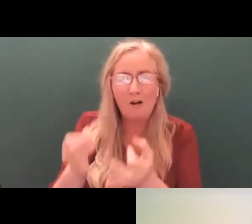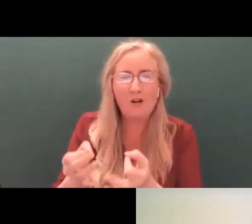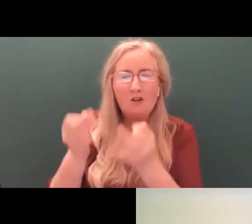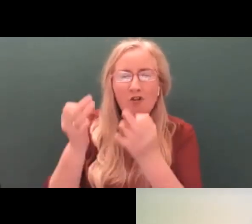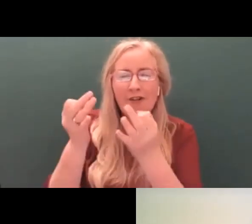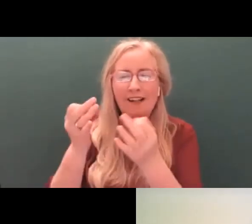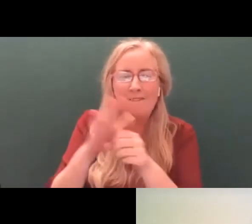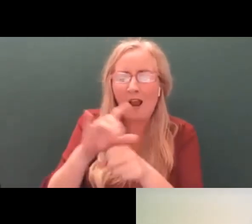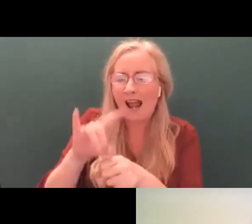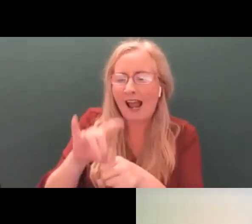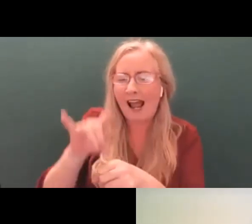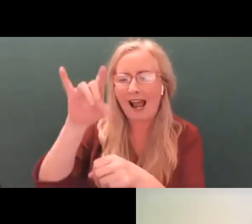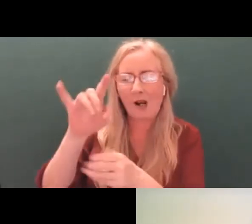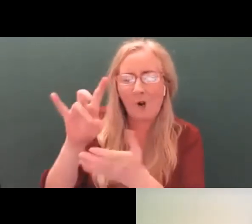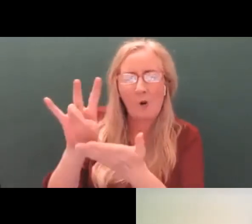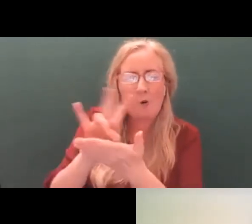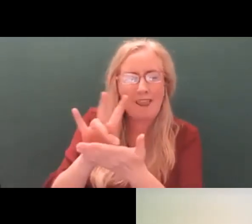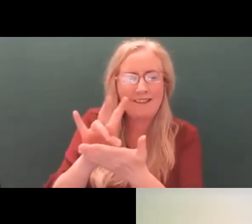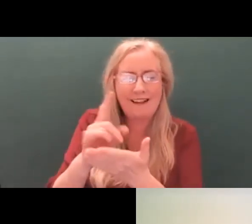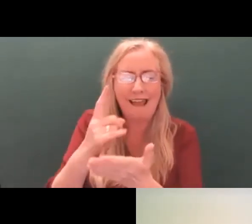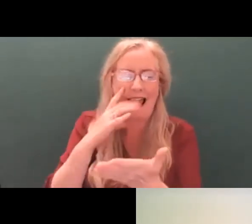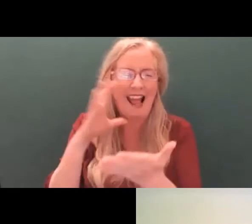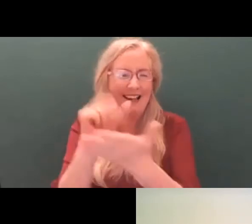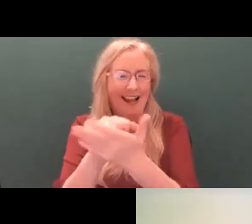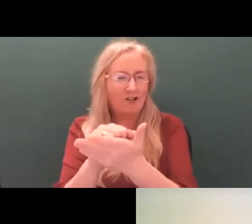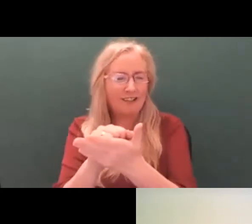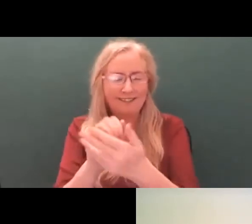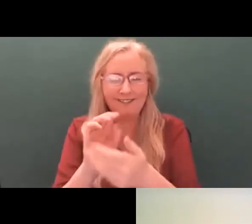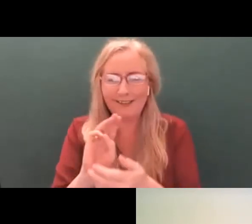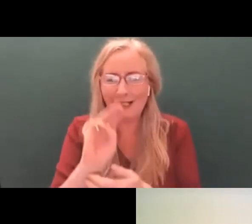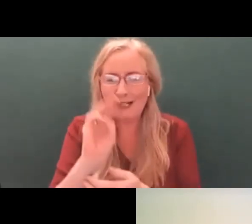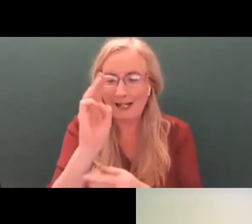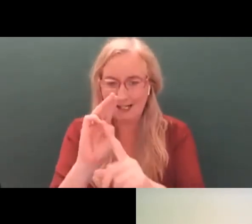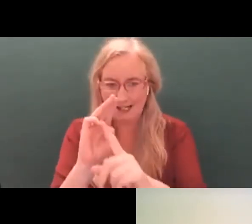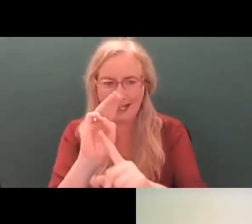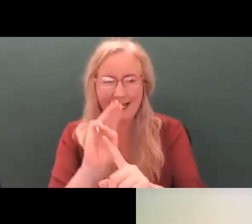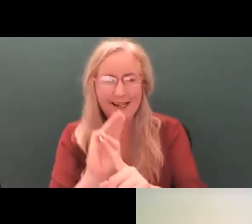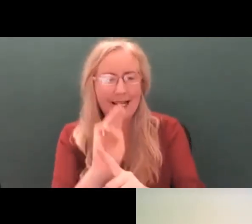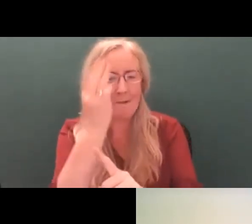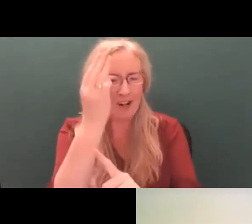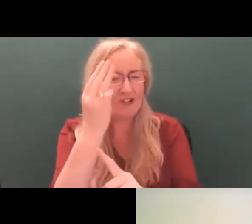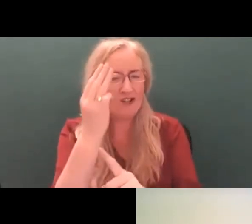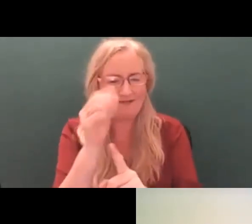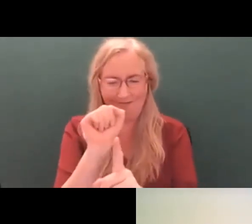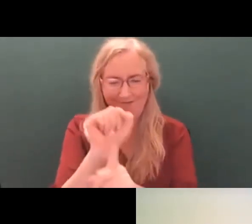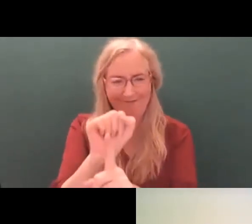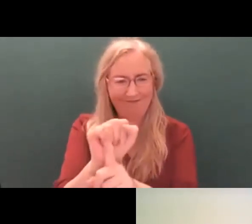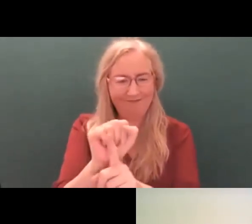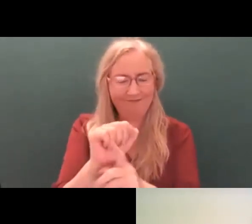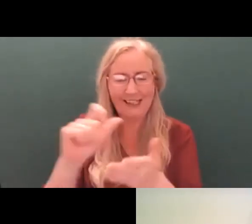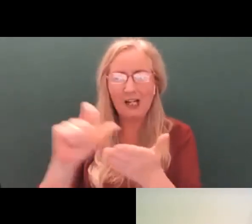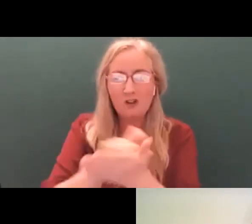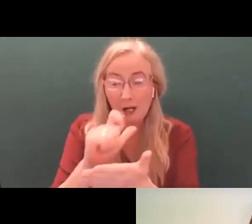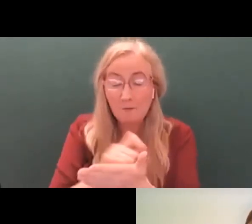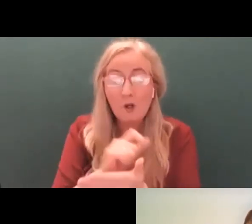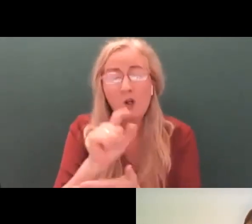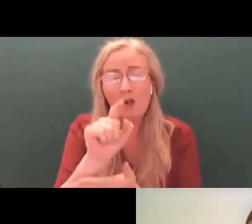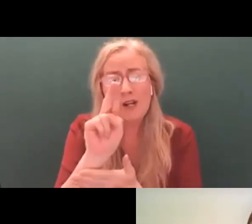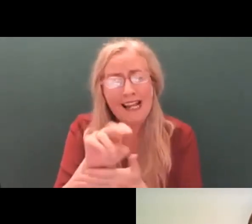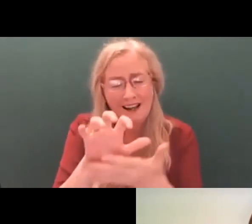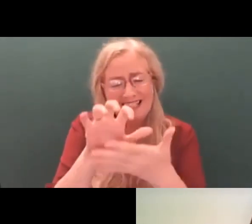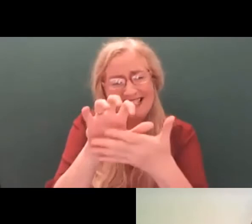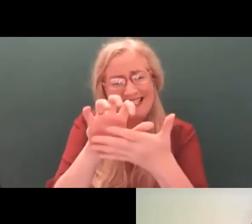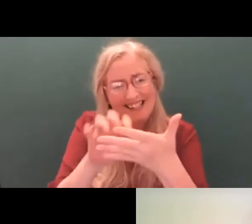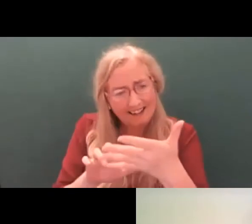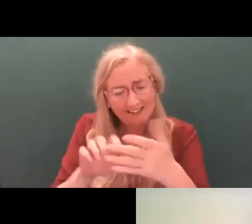high quality, eye-catching images. It really is the image space on social media. You can write longer text, and